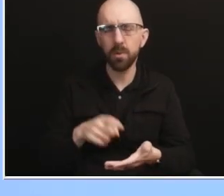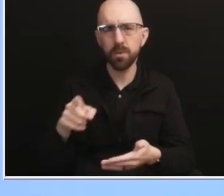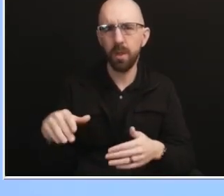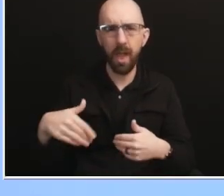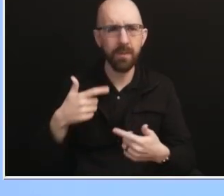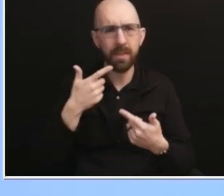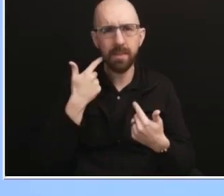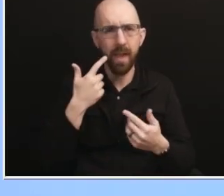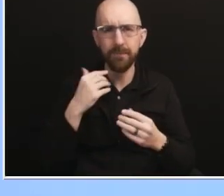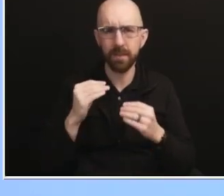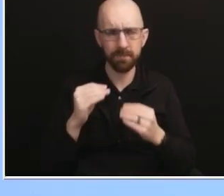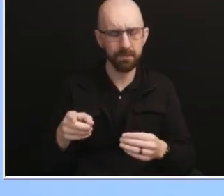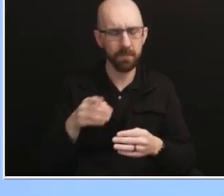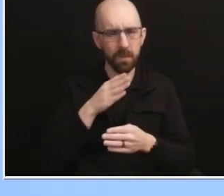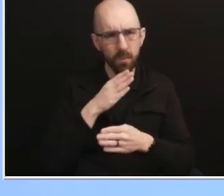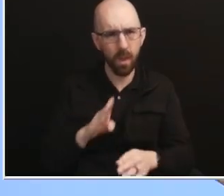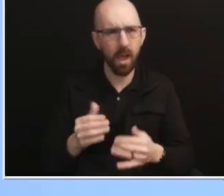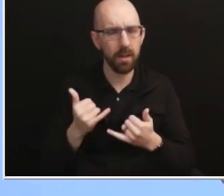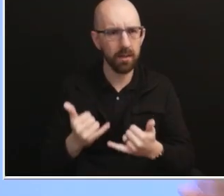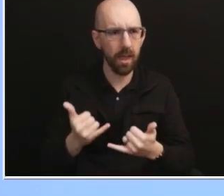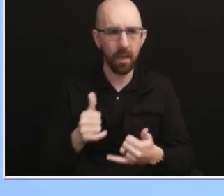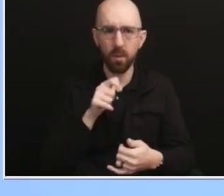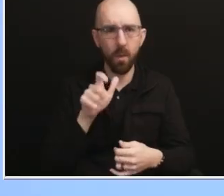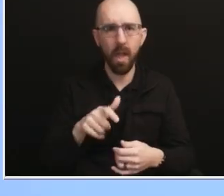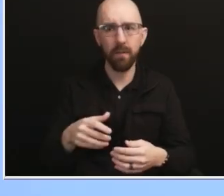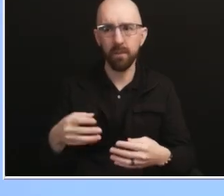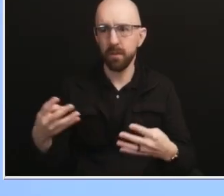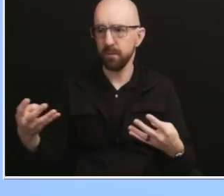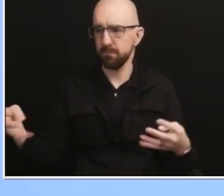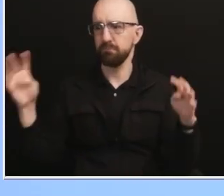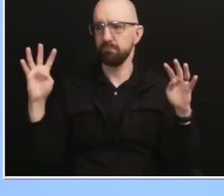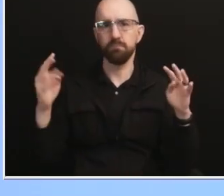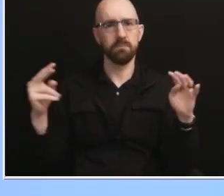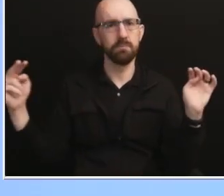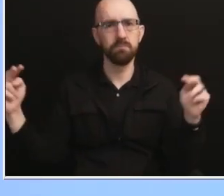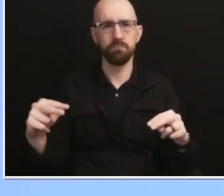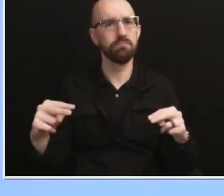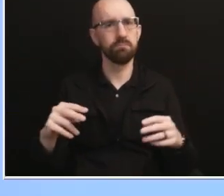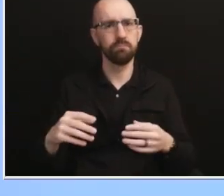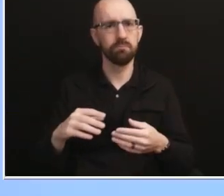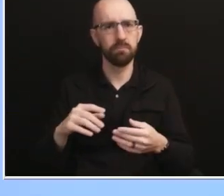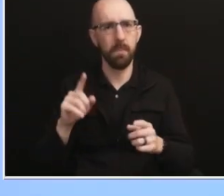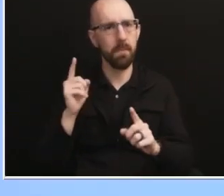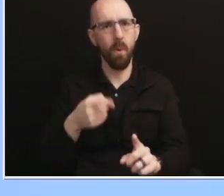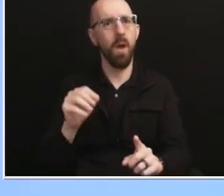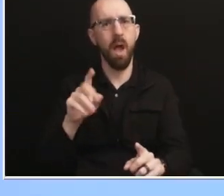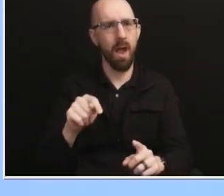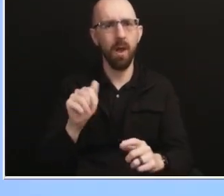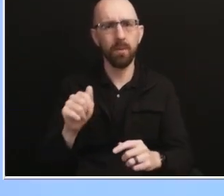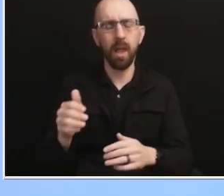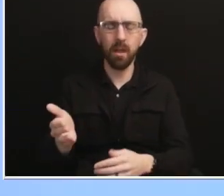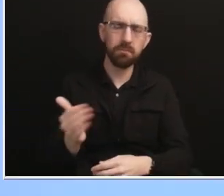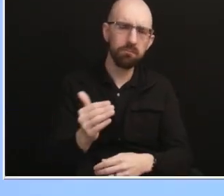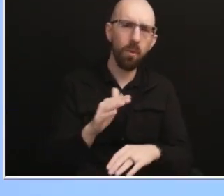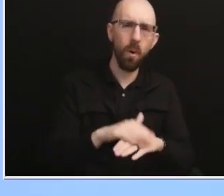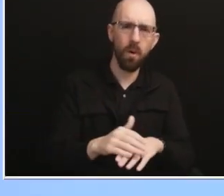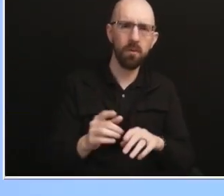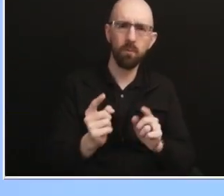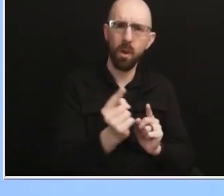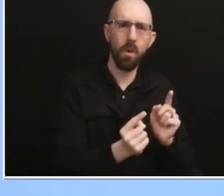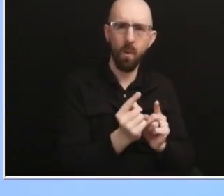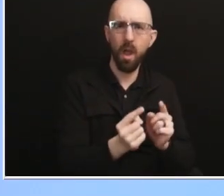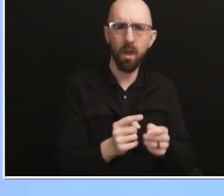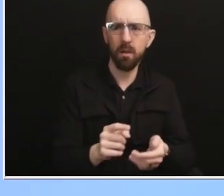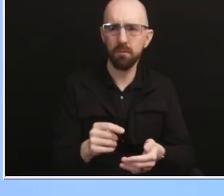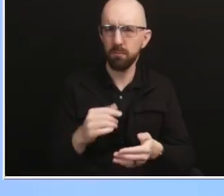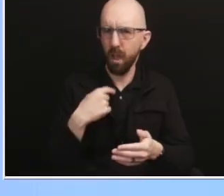been really quiet today. And you don't have to do it in front of everybody. You can pull them aside just to make sure so you're not putting them on the spot, and just let them